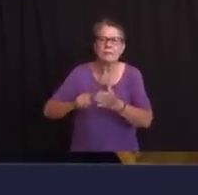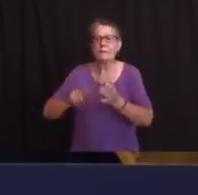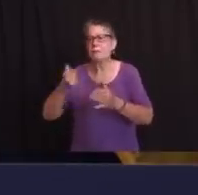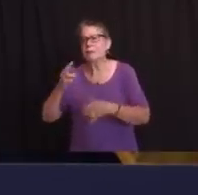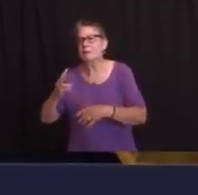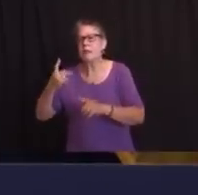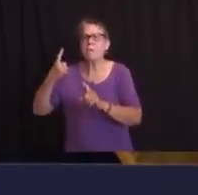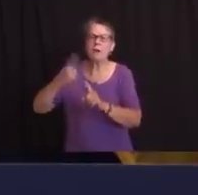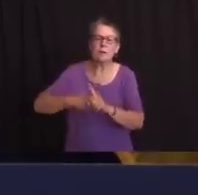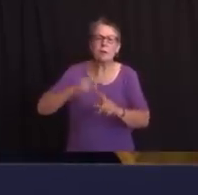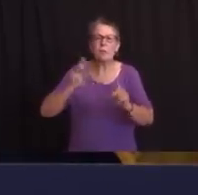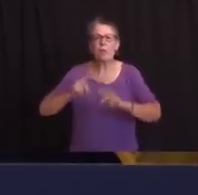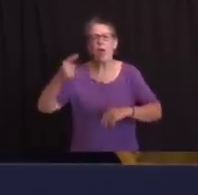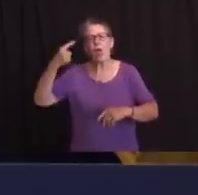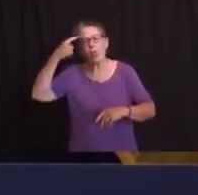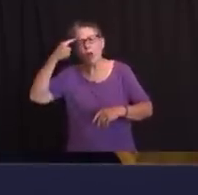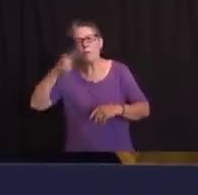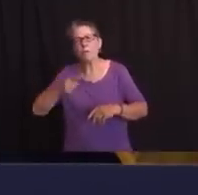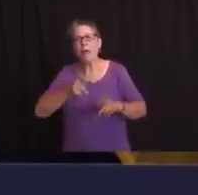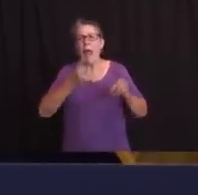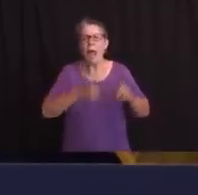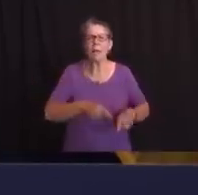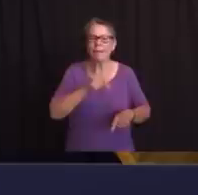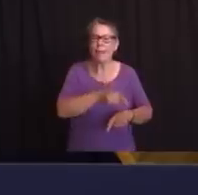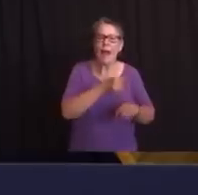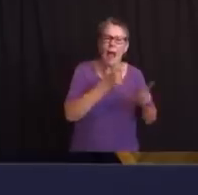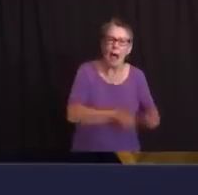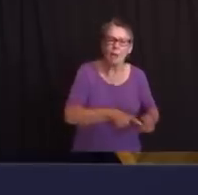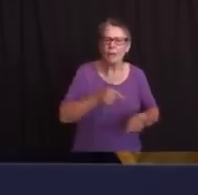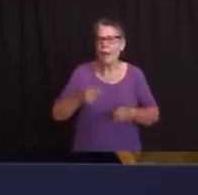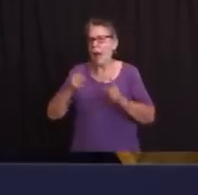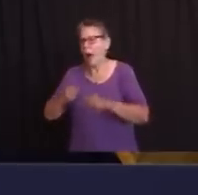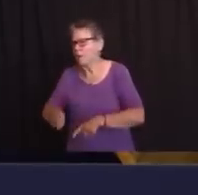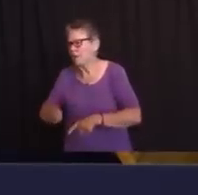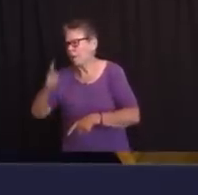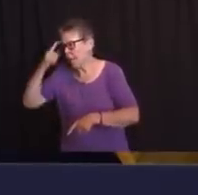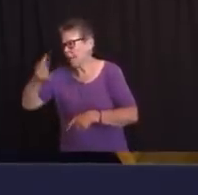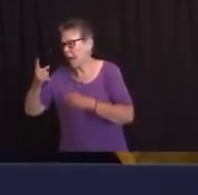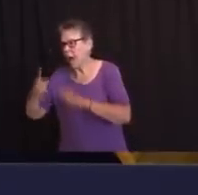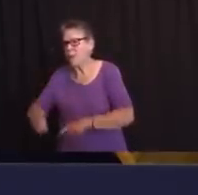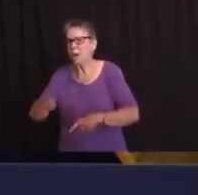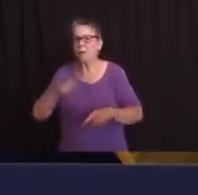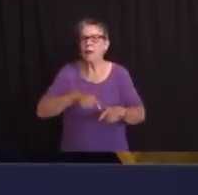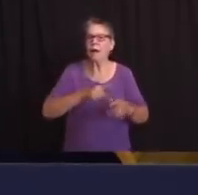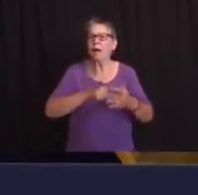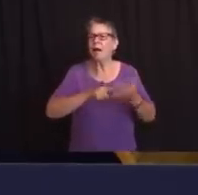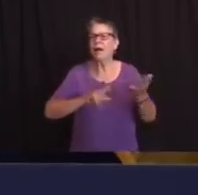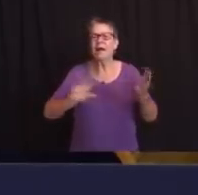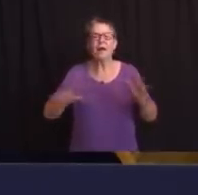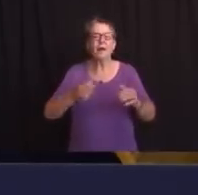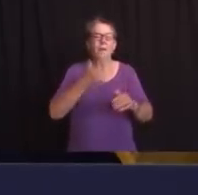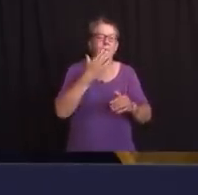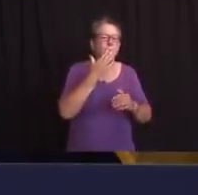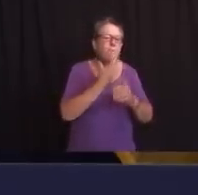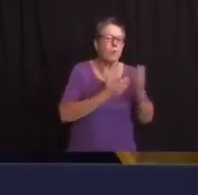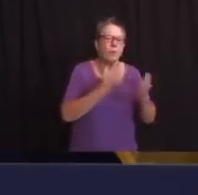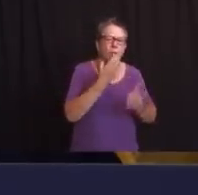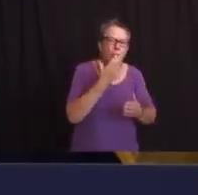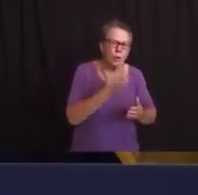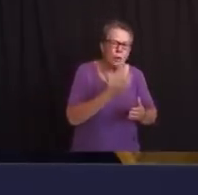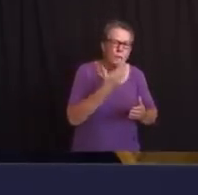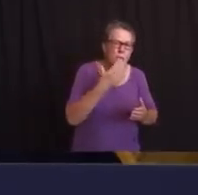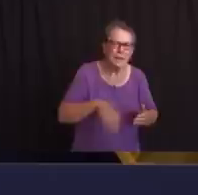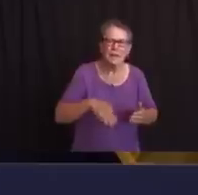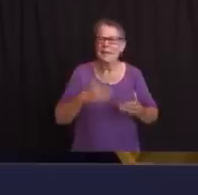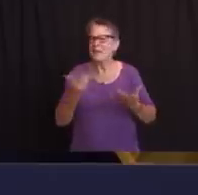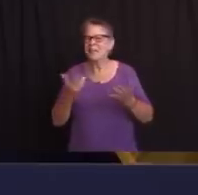and Y happened, both on the good side and bad side of this. And I think that's the part we got to